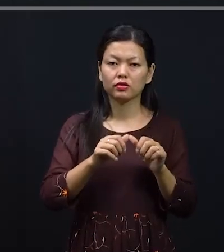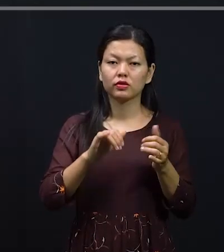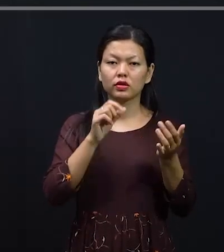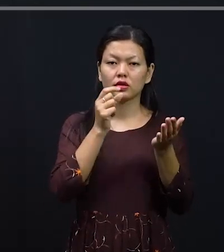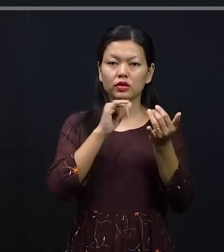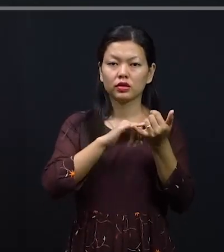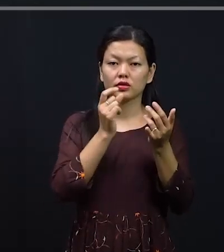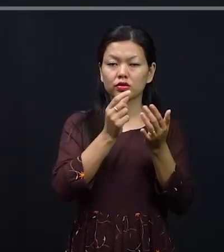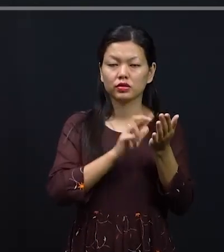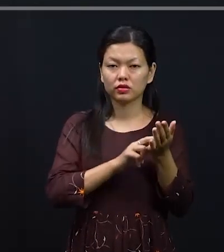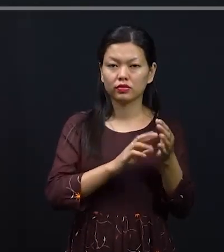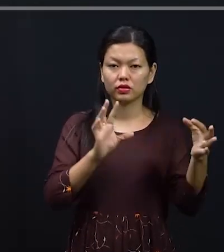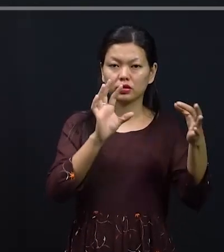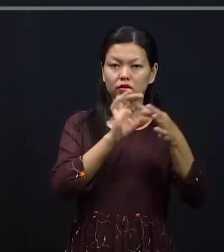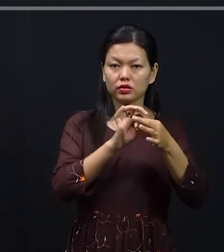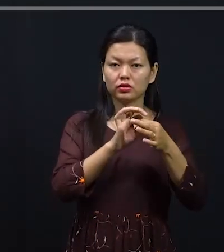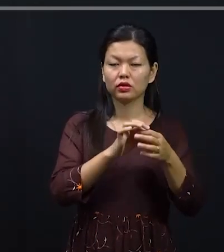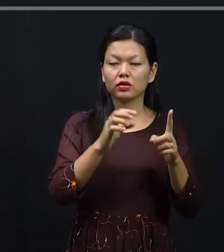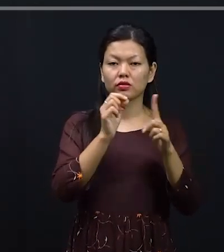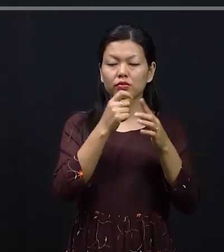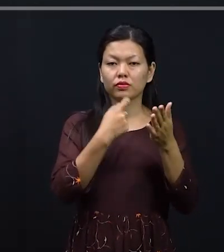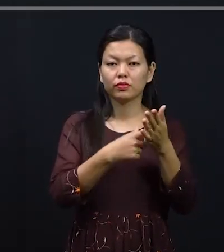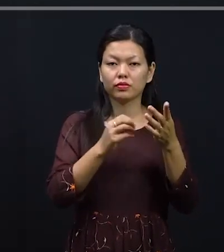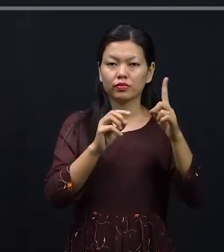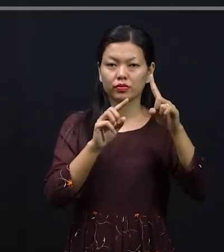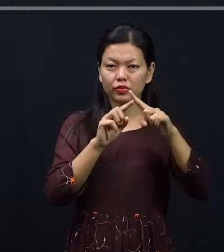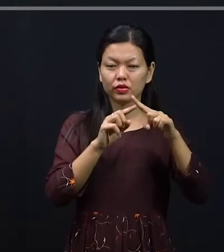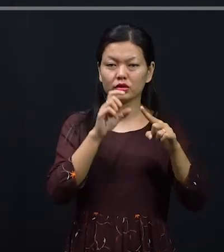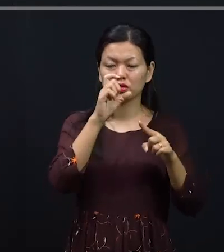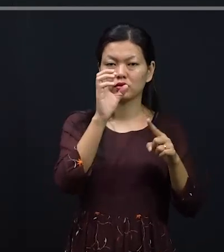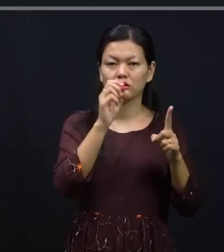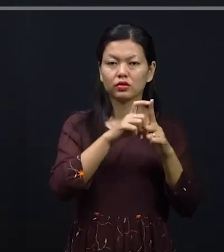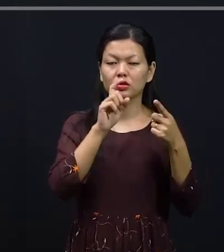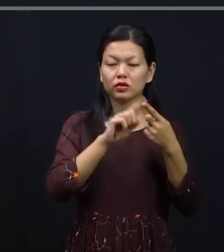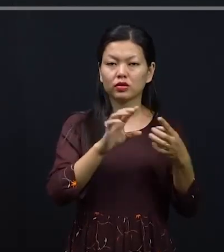becomes incorporated into the protein coat, becomes incorporated into the